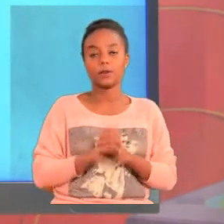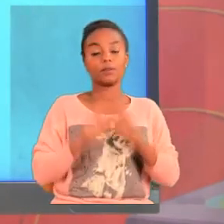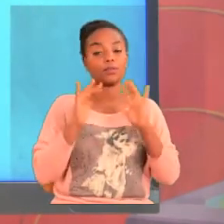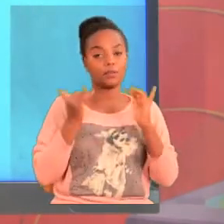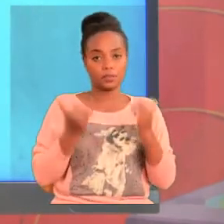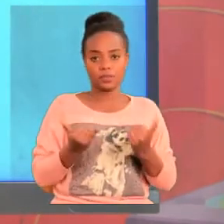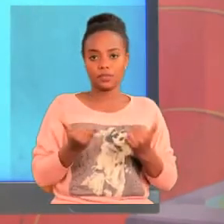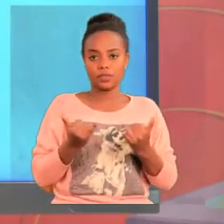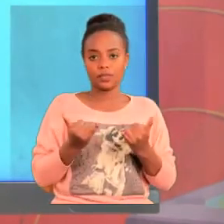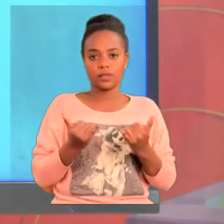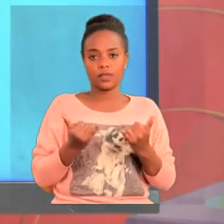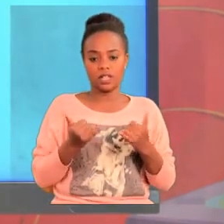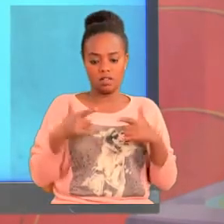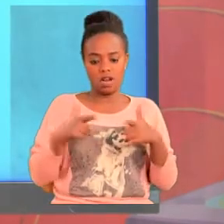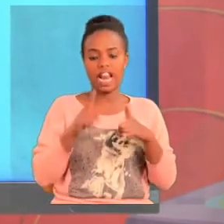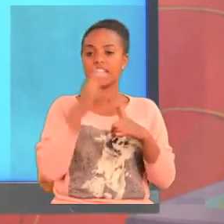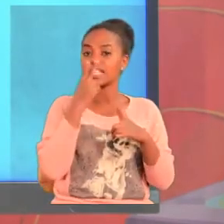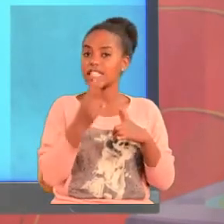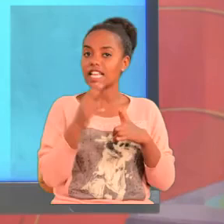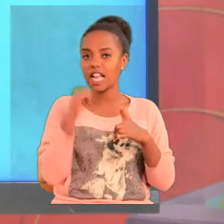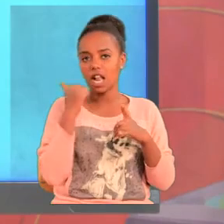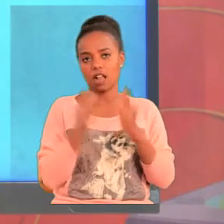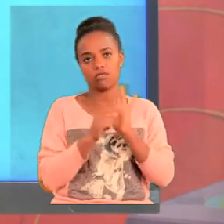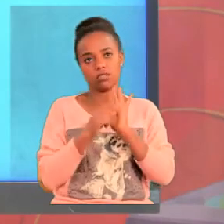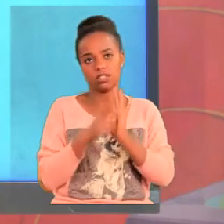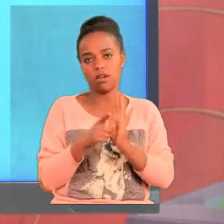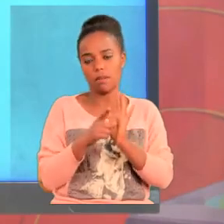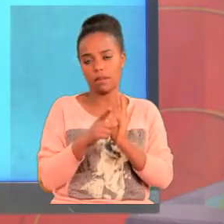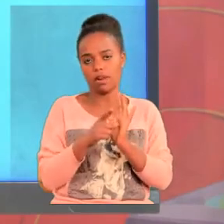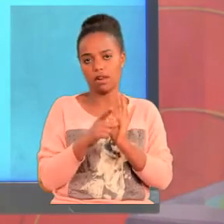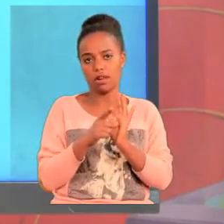Now, let's see another example.